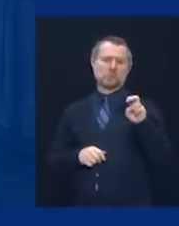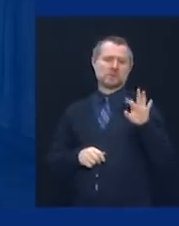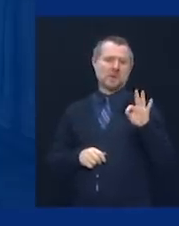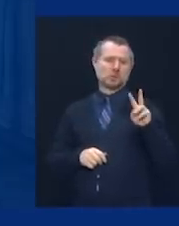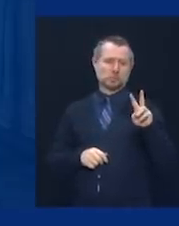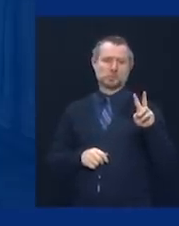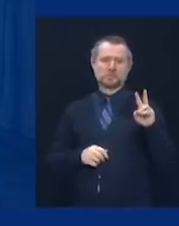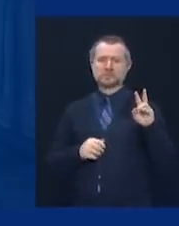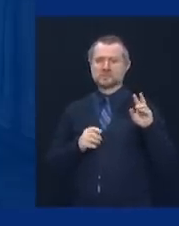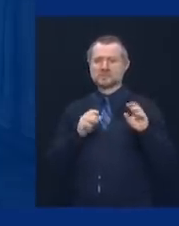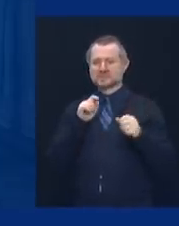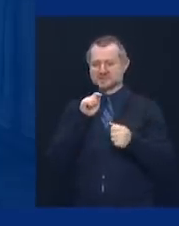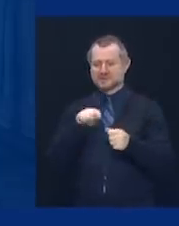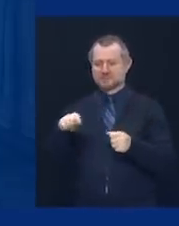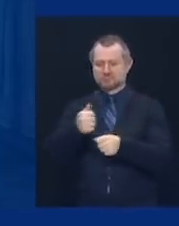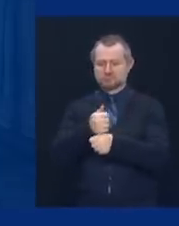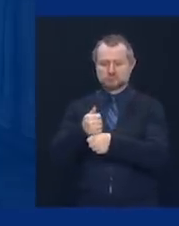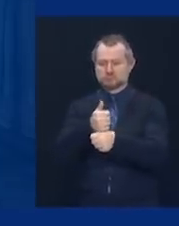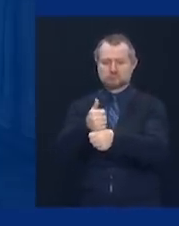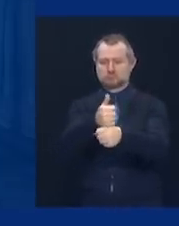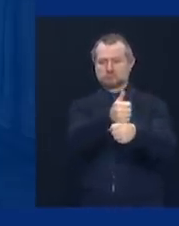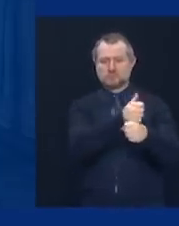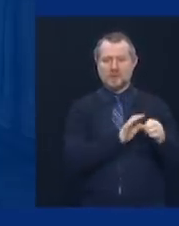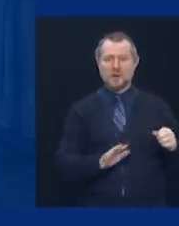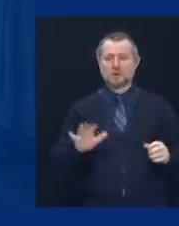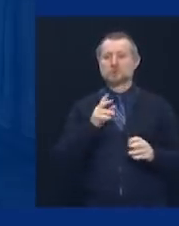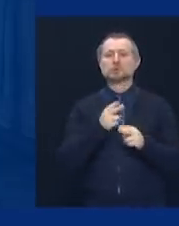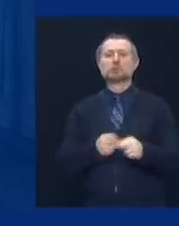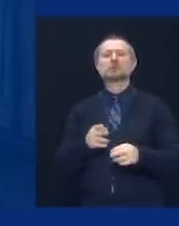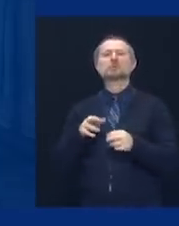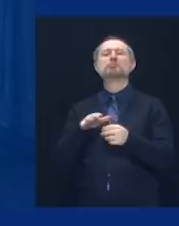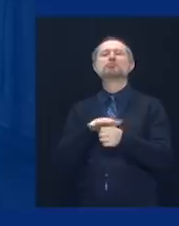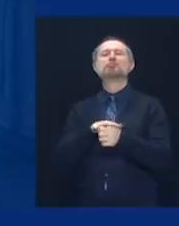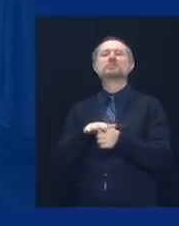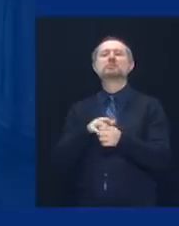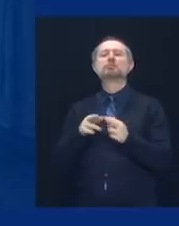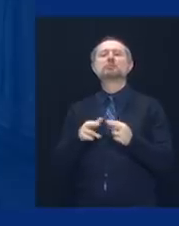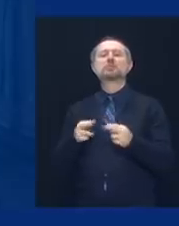what we call regional hubs that are the medical